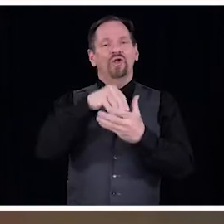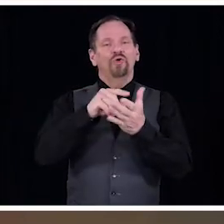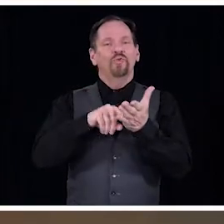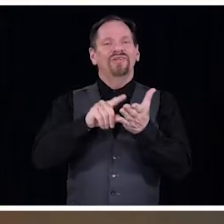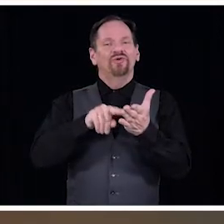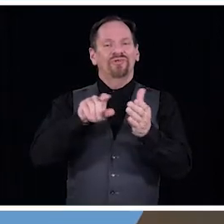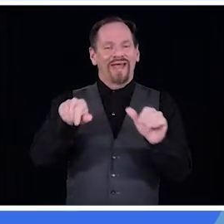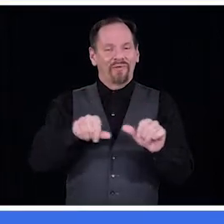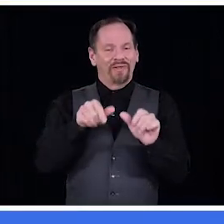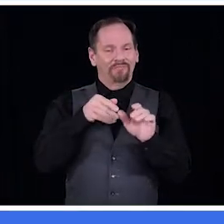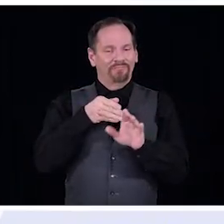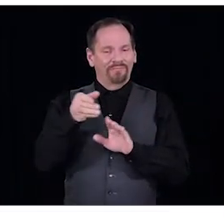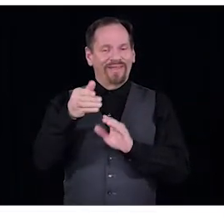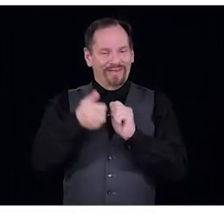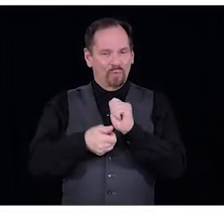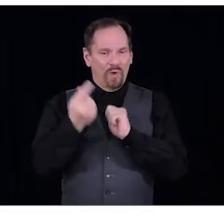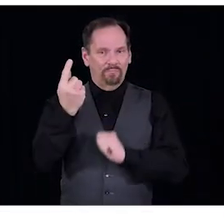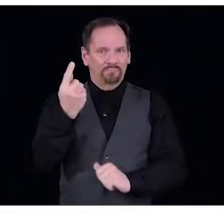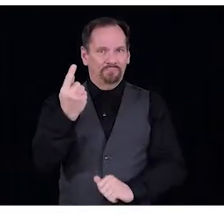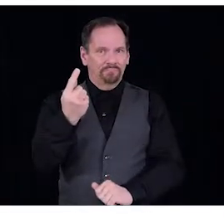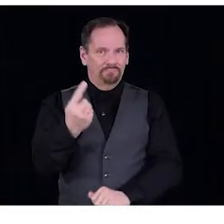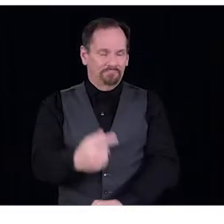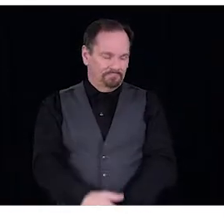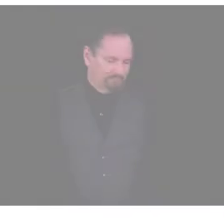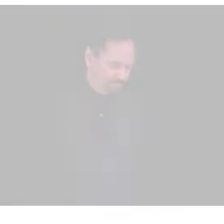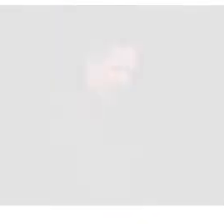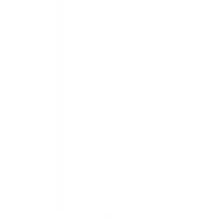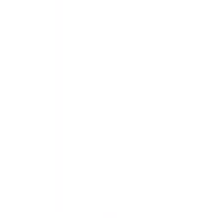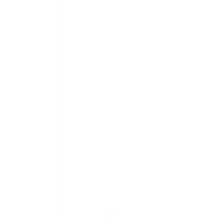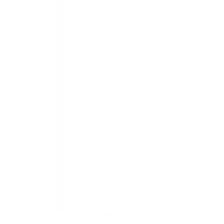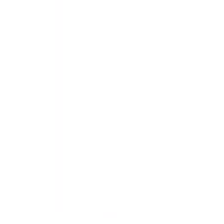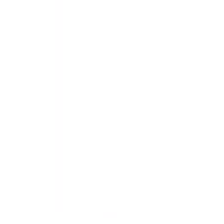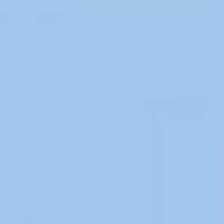each slide. Doctor of Musical Arts.